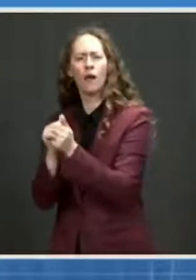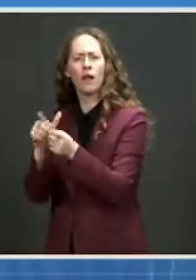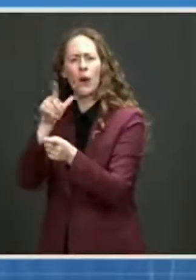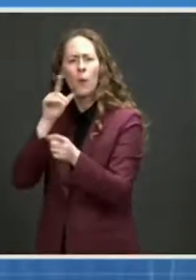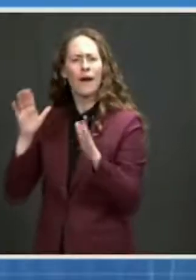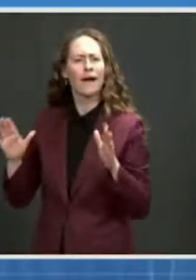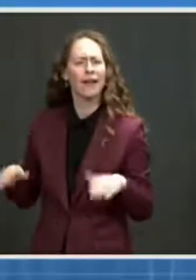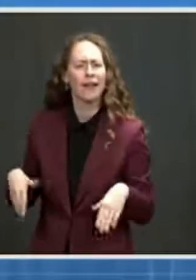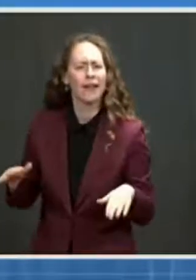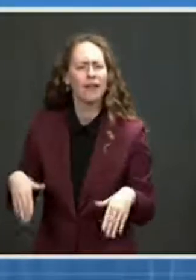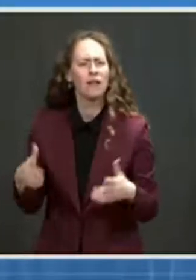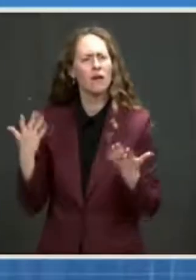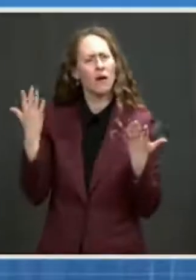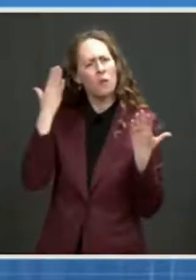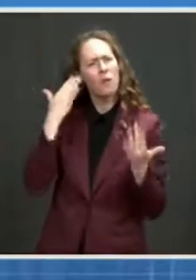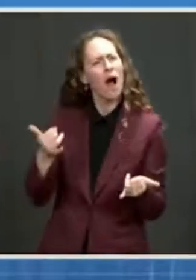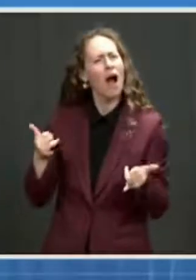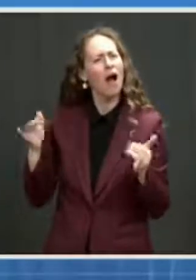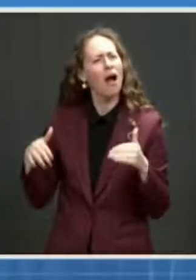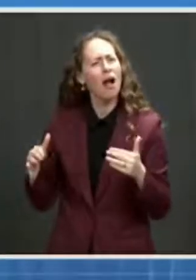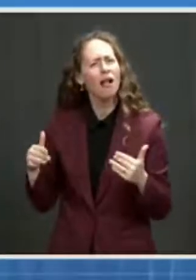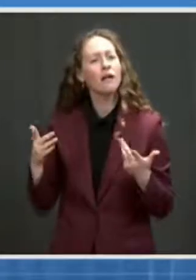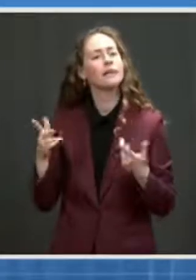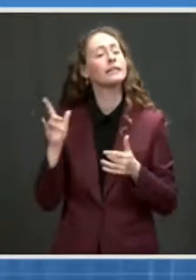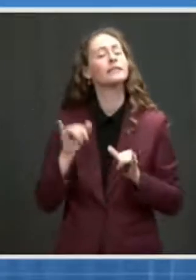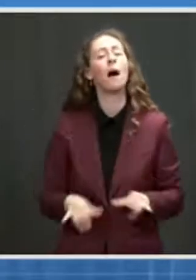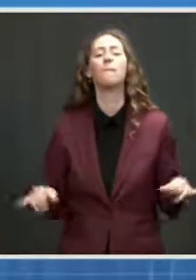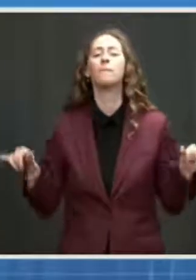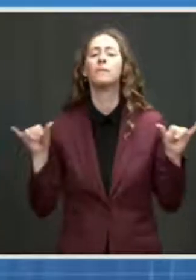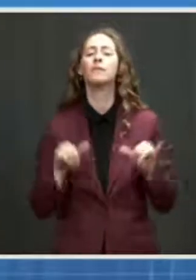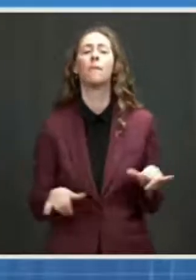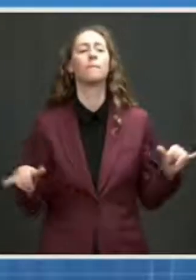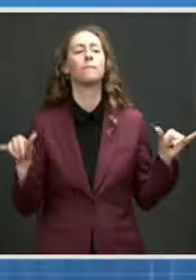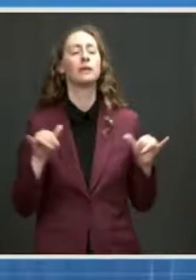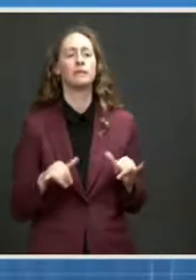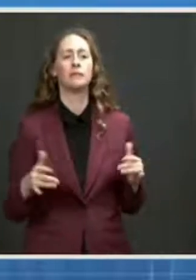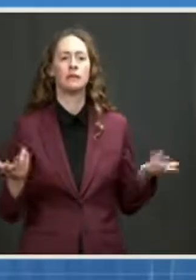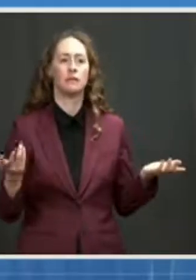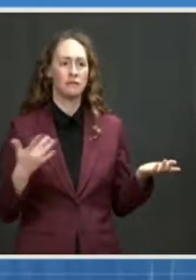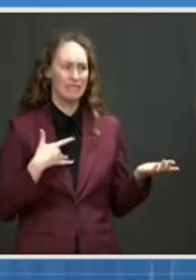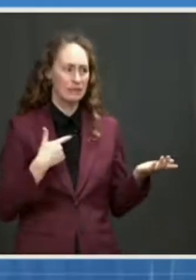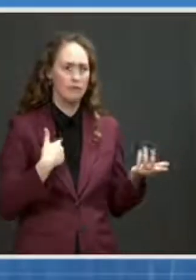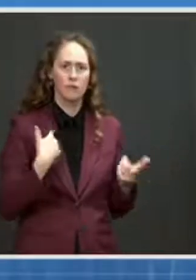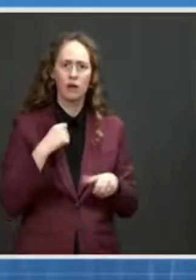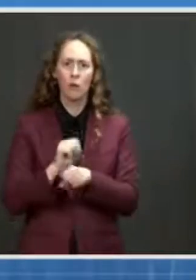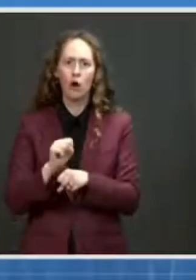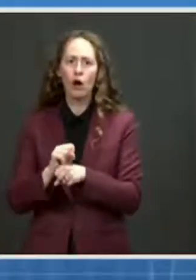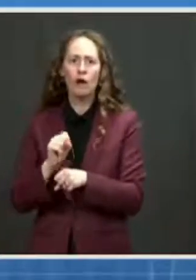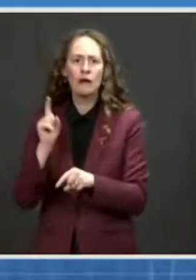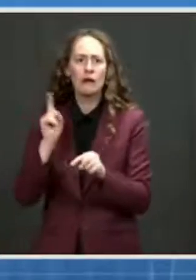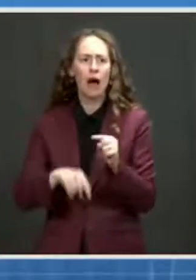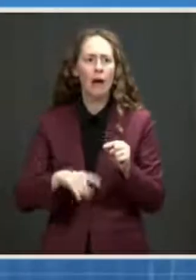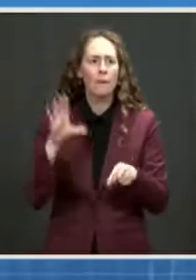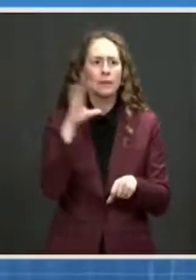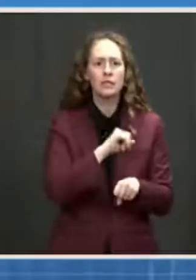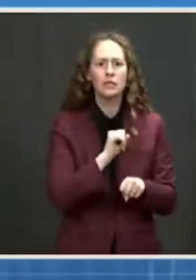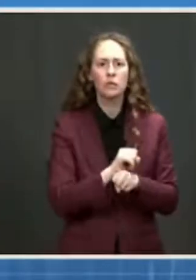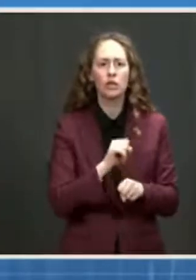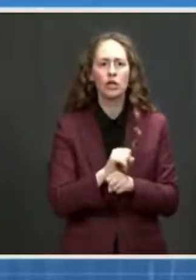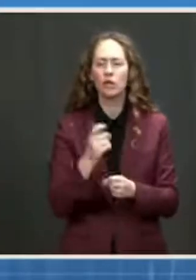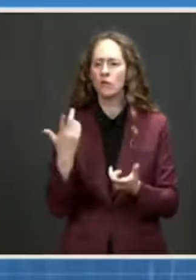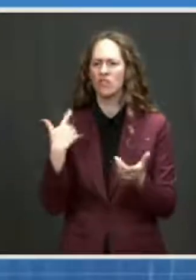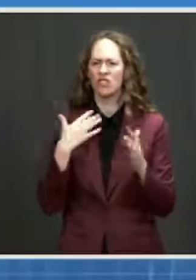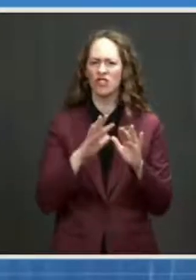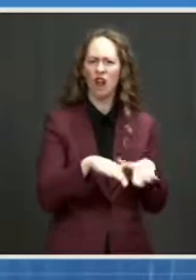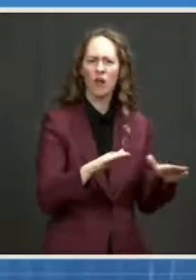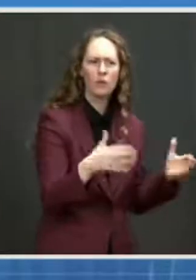shot. Many people have concerns about missing a day of work, about paying for childcare, or about how they will